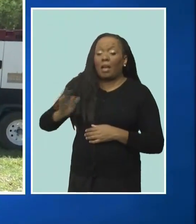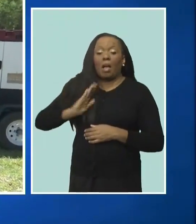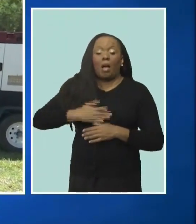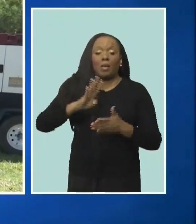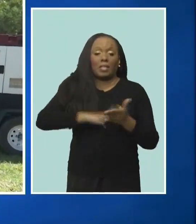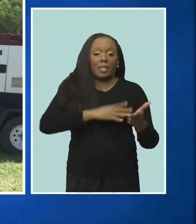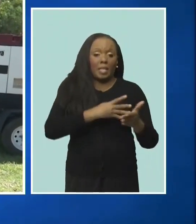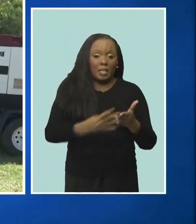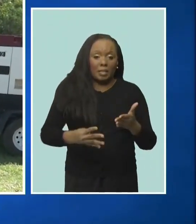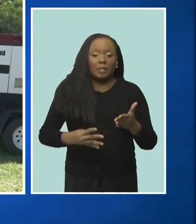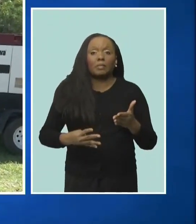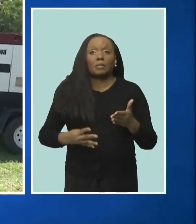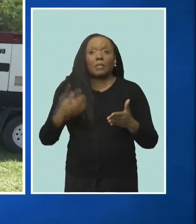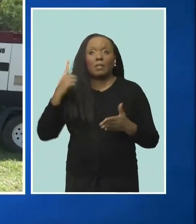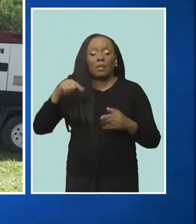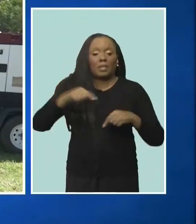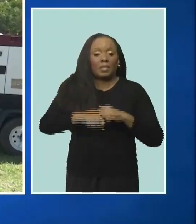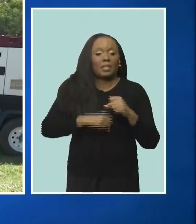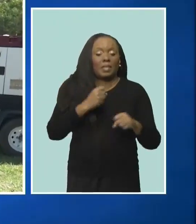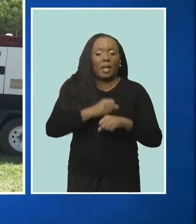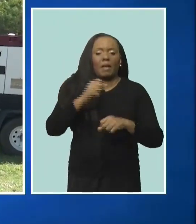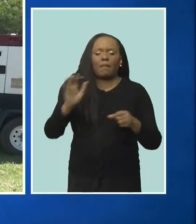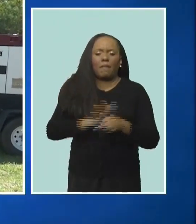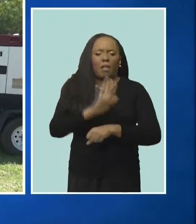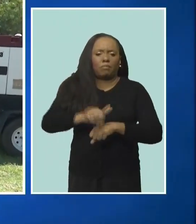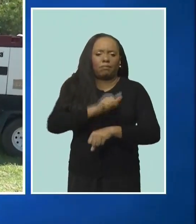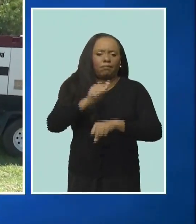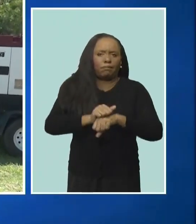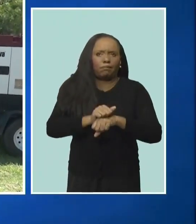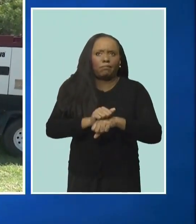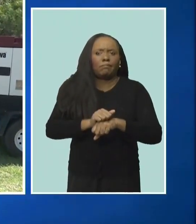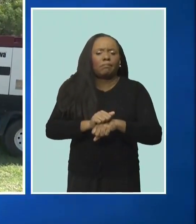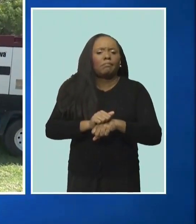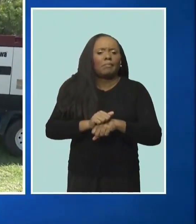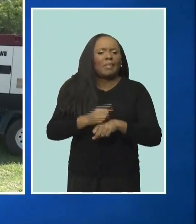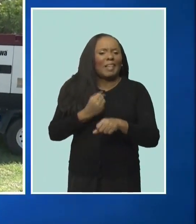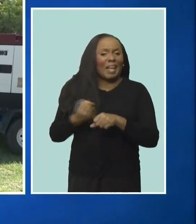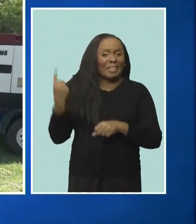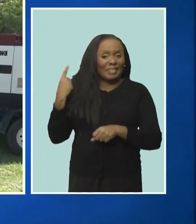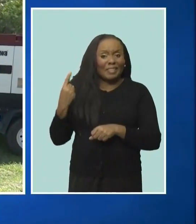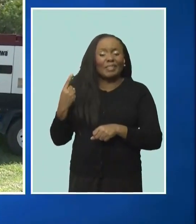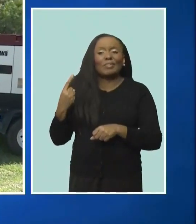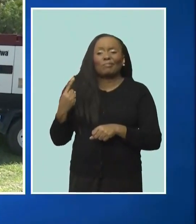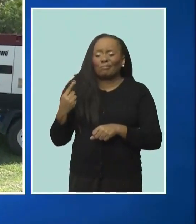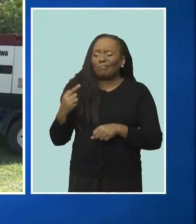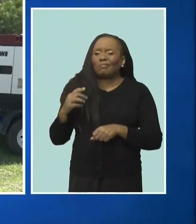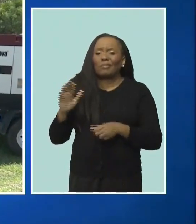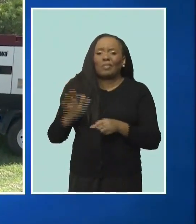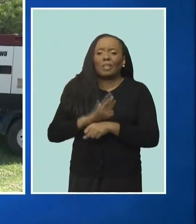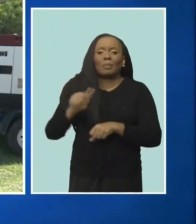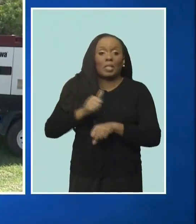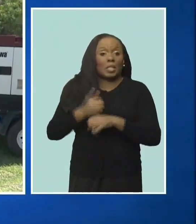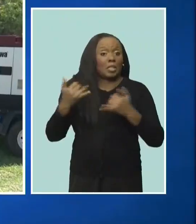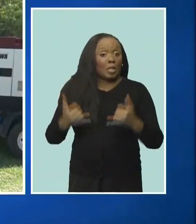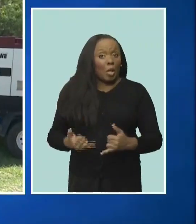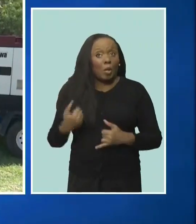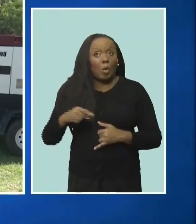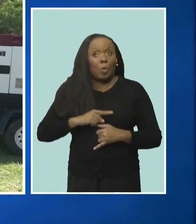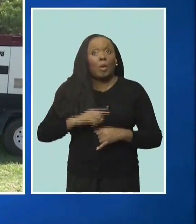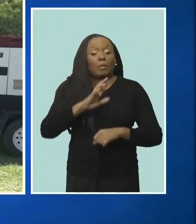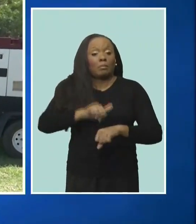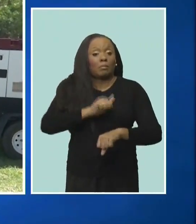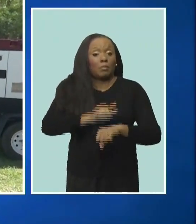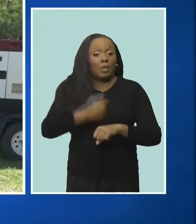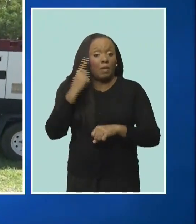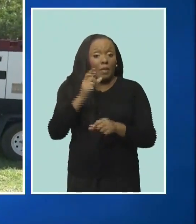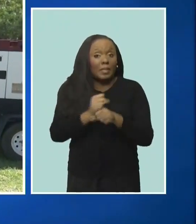fully booked from September 2024, and we're fully booked right now. We've actually started to take bookings for 2026. To say